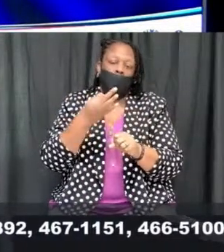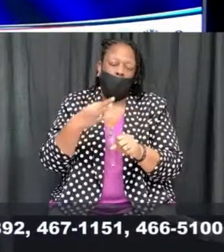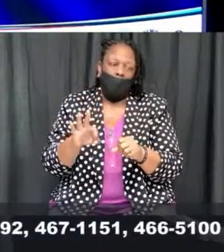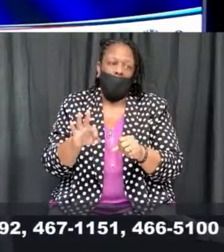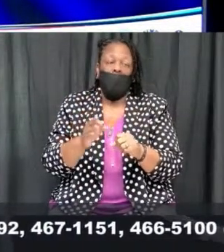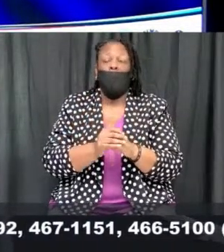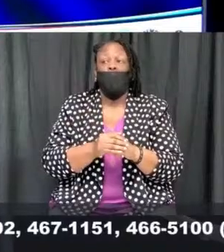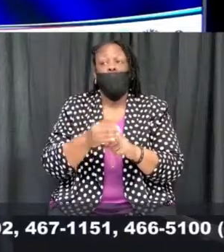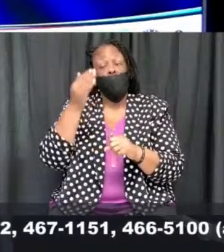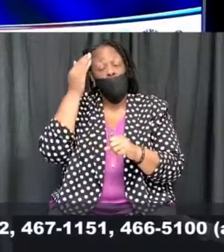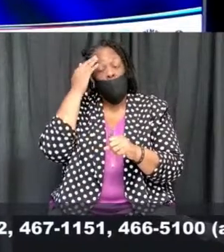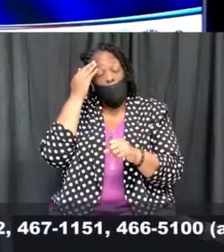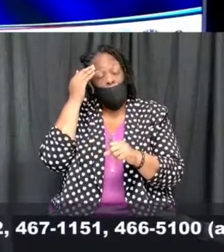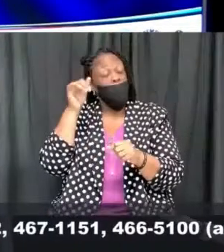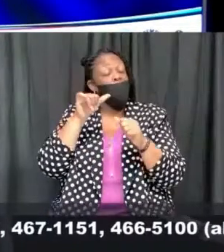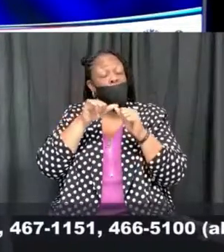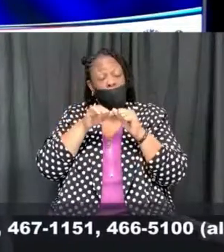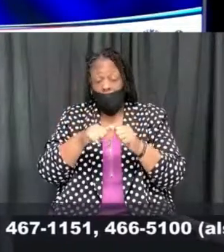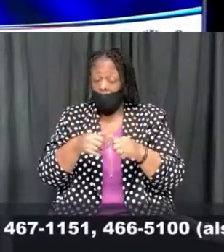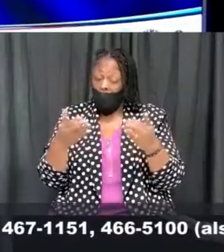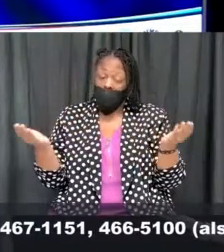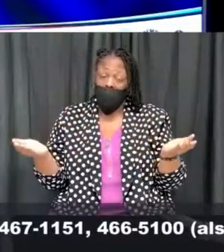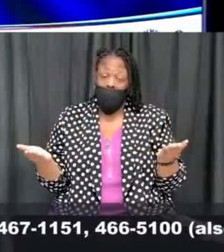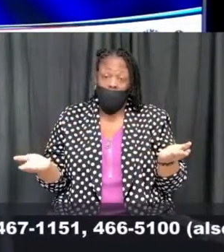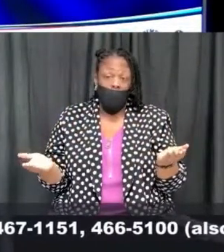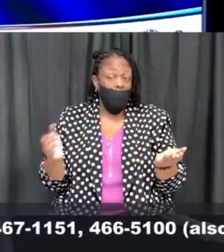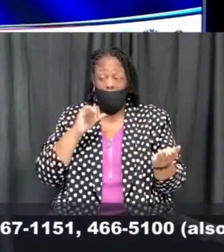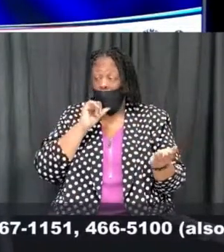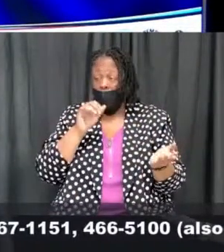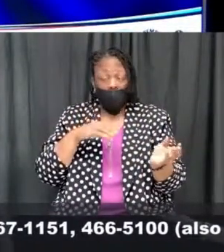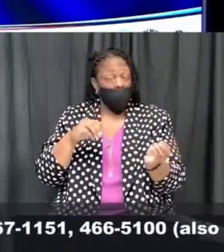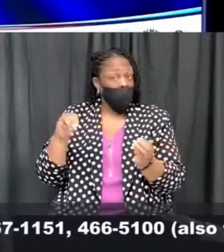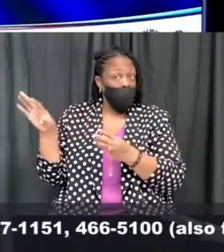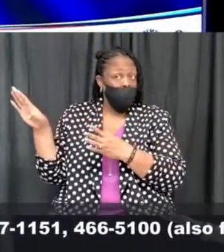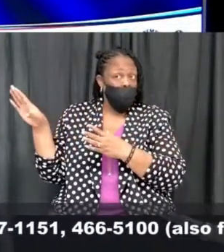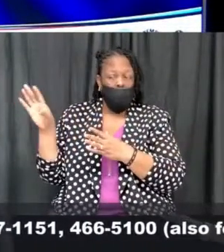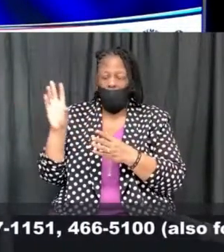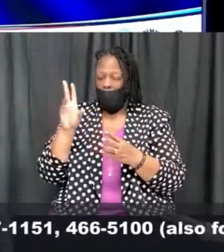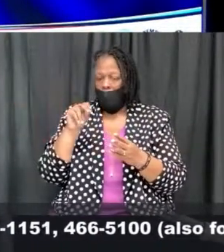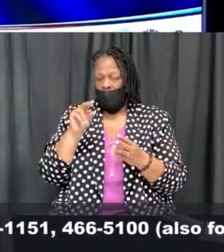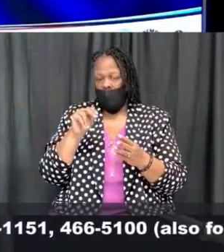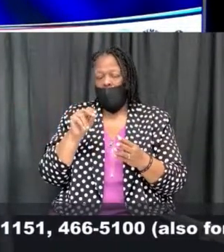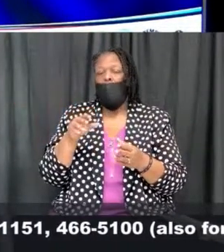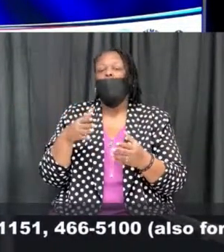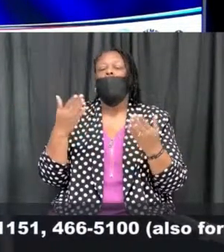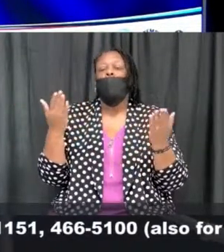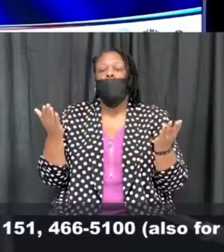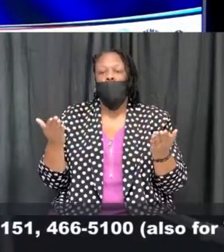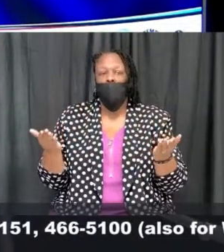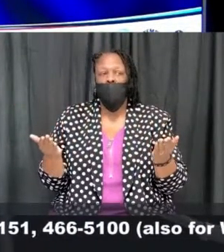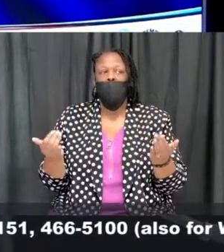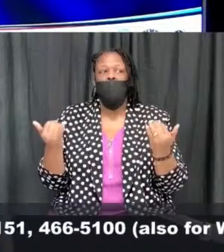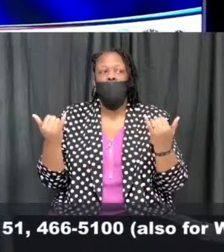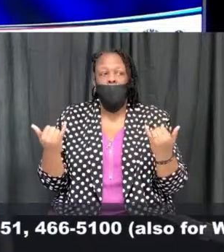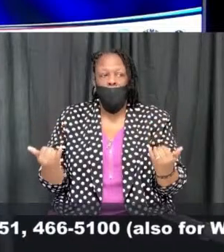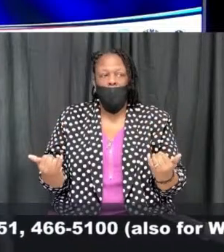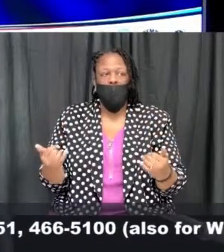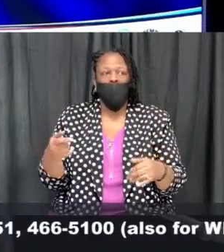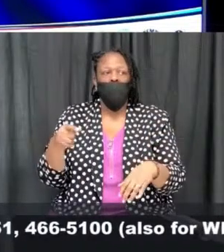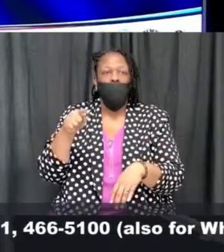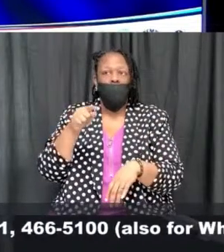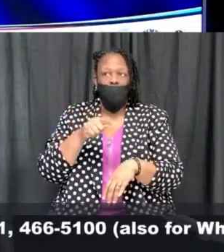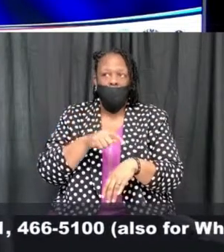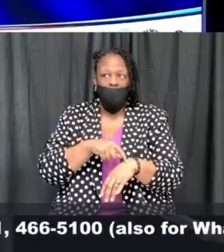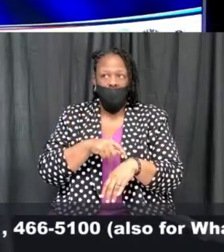you know, the pandemic is still with us, and we are at a critical stage where there has